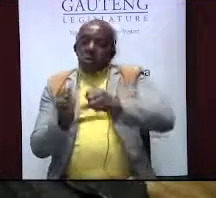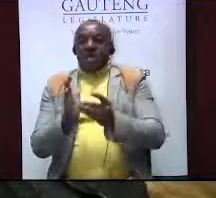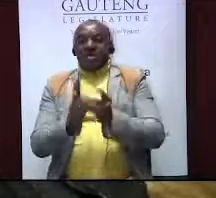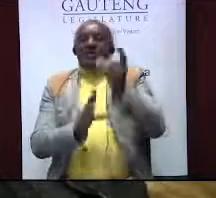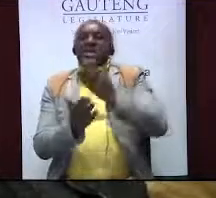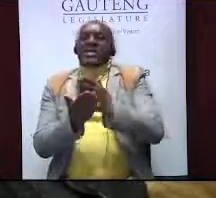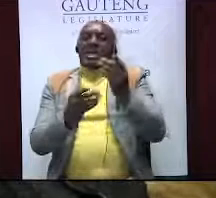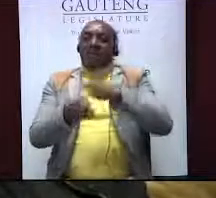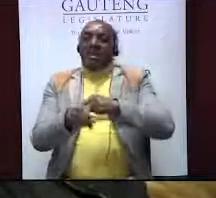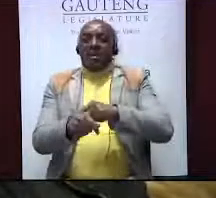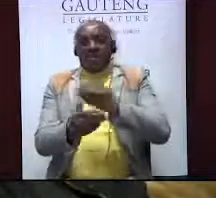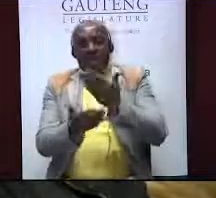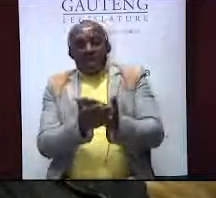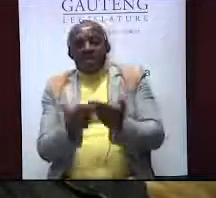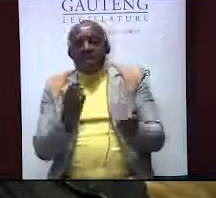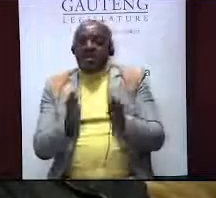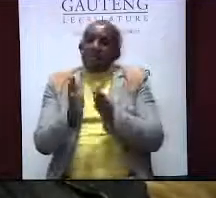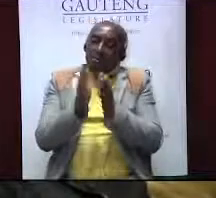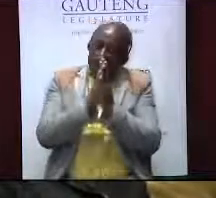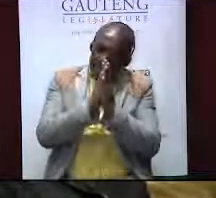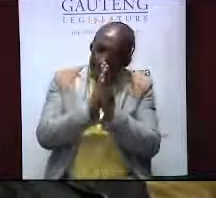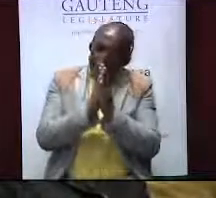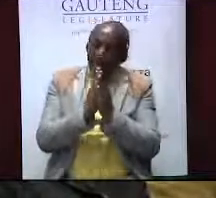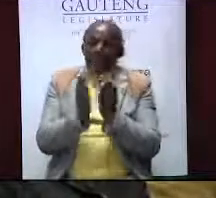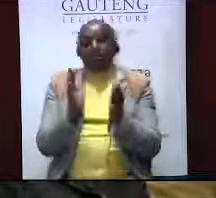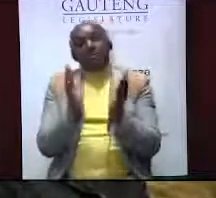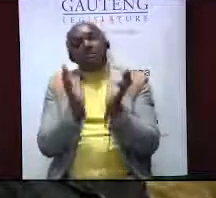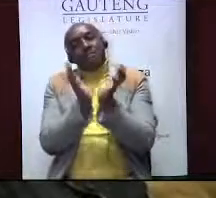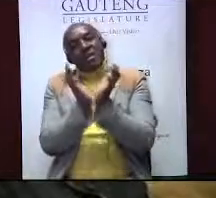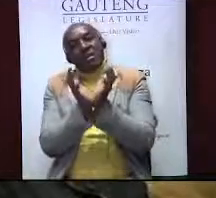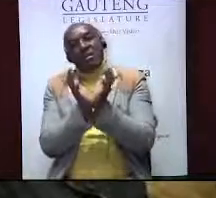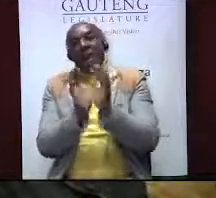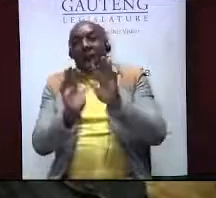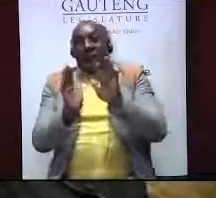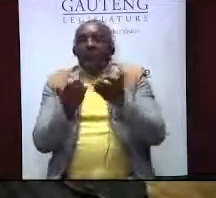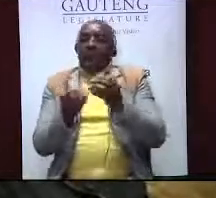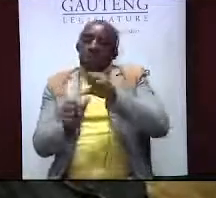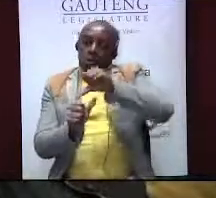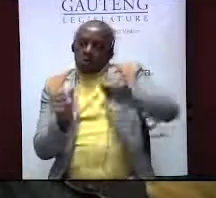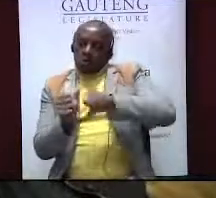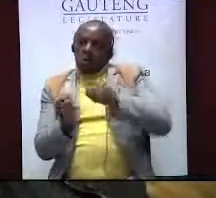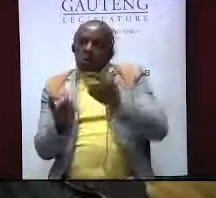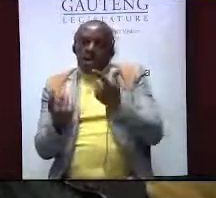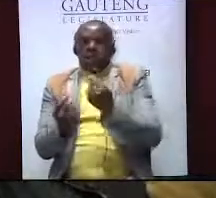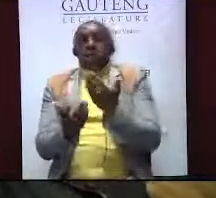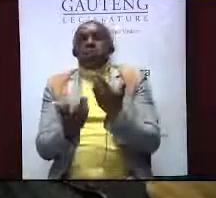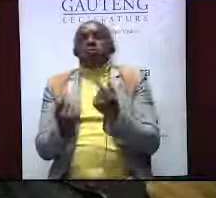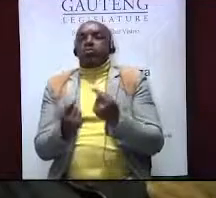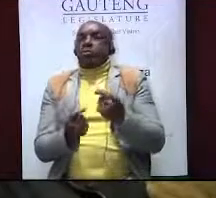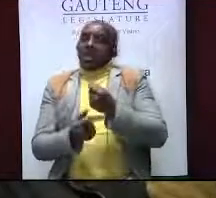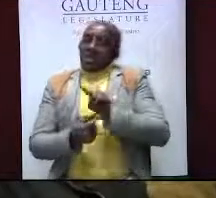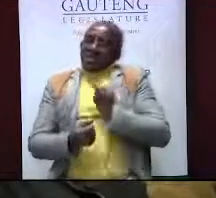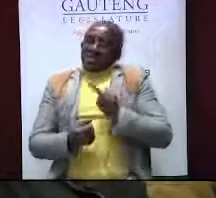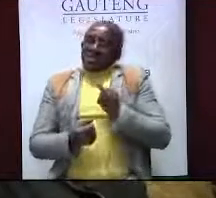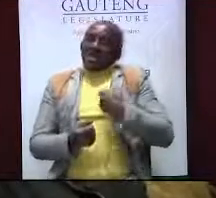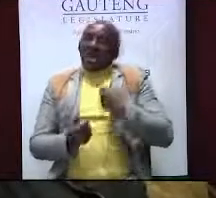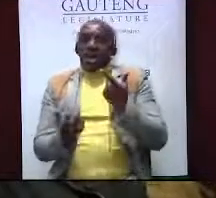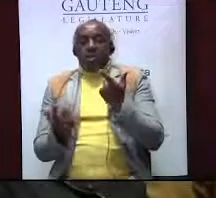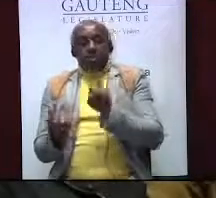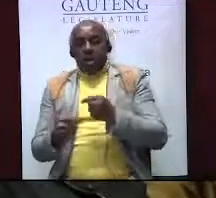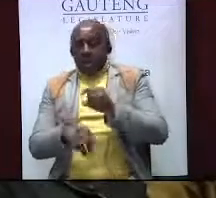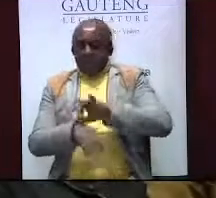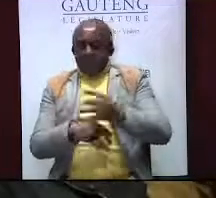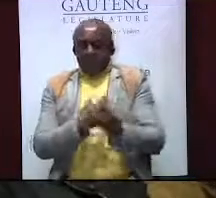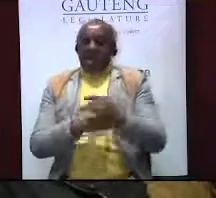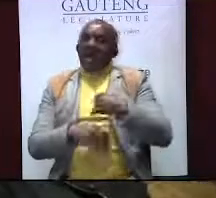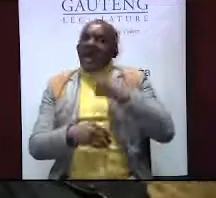na kong a re first session tsa gore ruta gore how do we counsel a person because social workers they can't do that ka bo bona fela we do counsel but you don't know